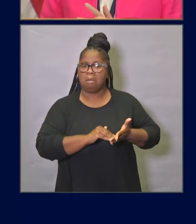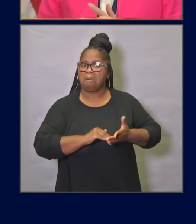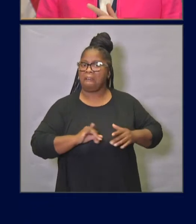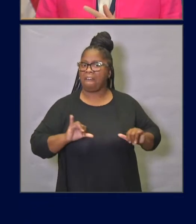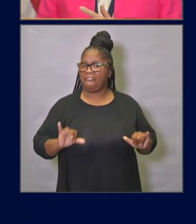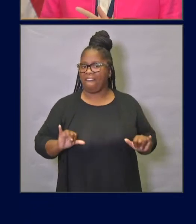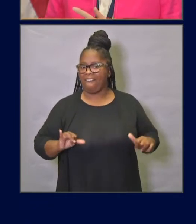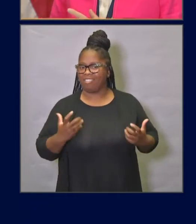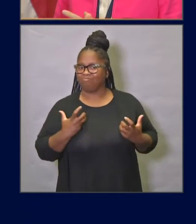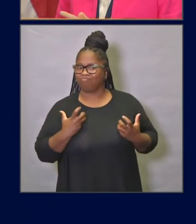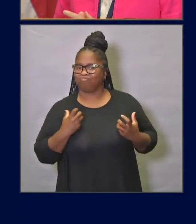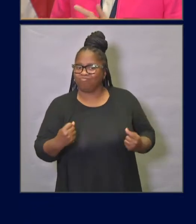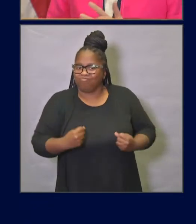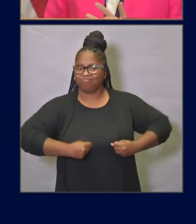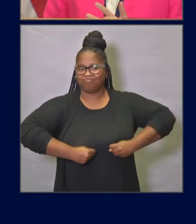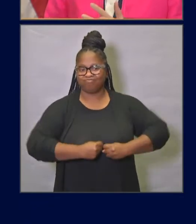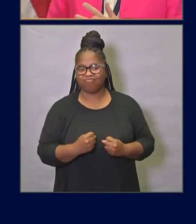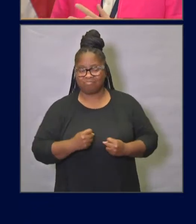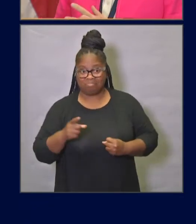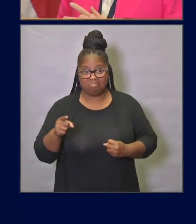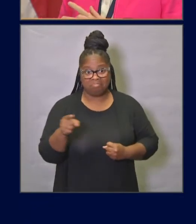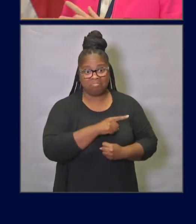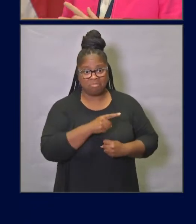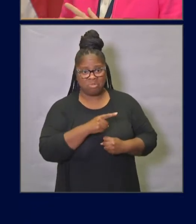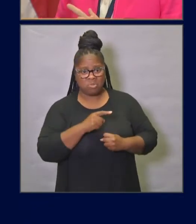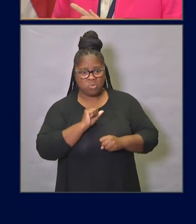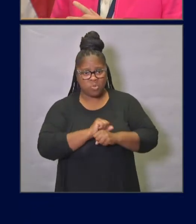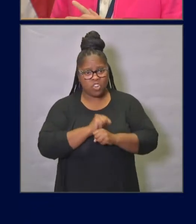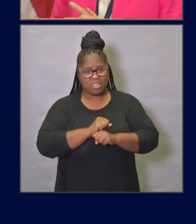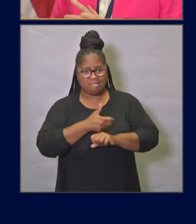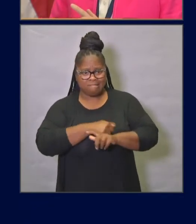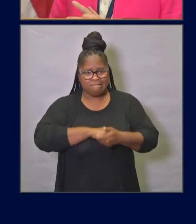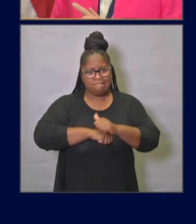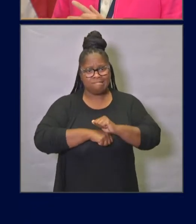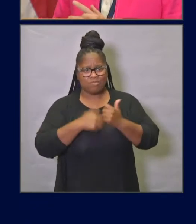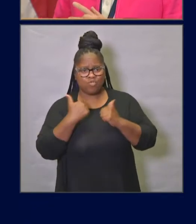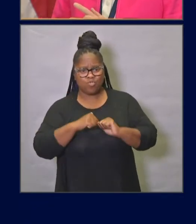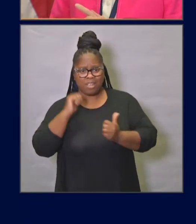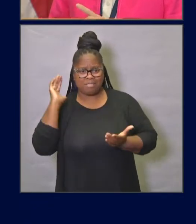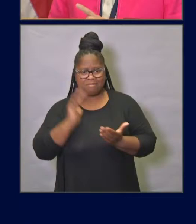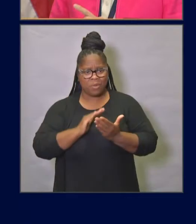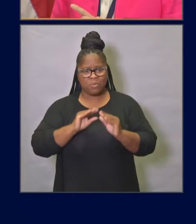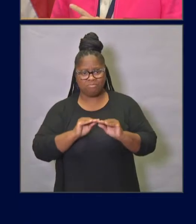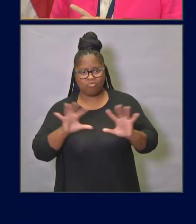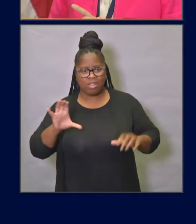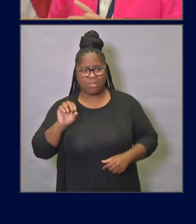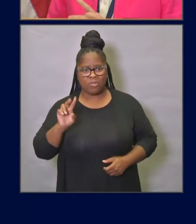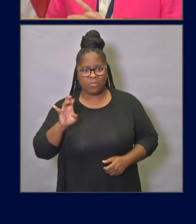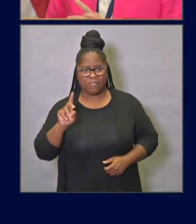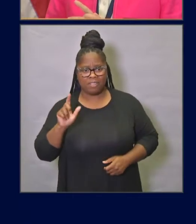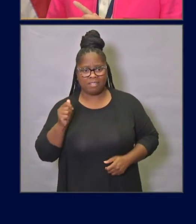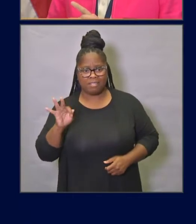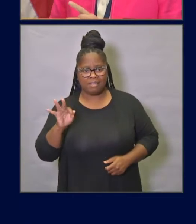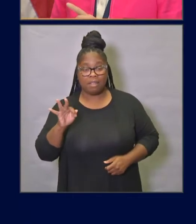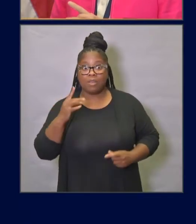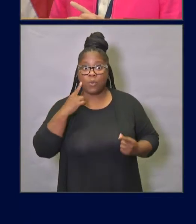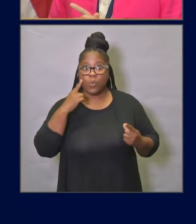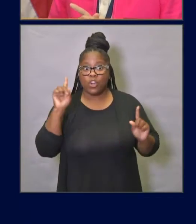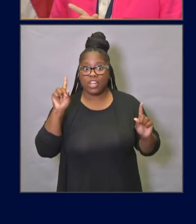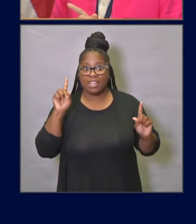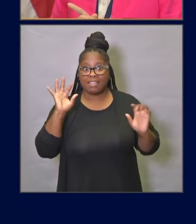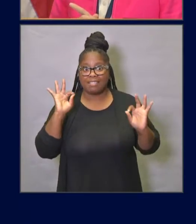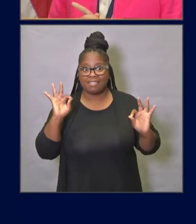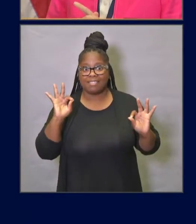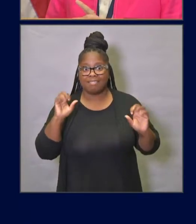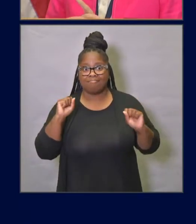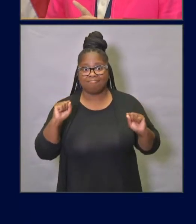that people have been making over the last months are in fact working. But we're hoping right now